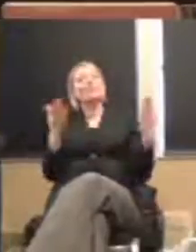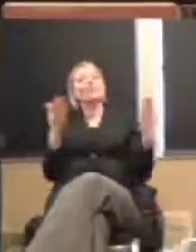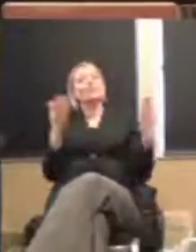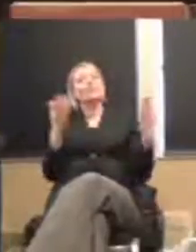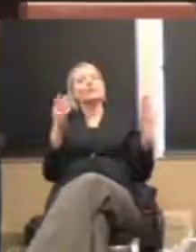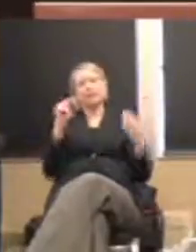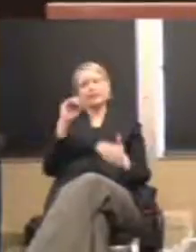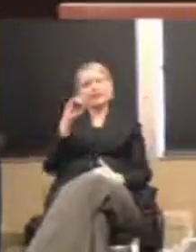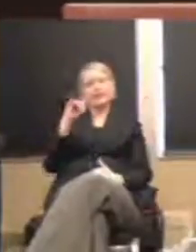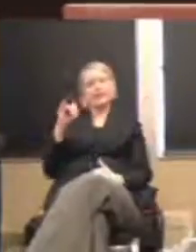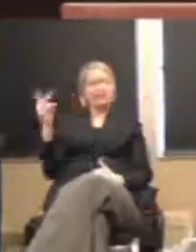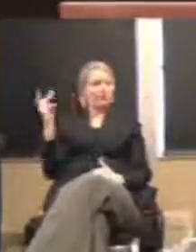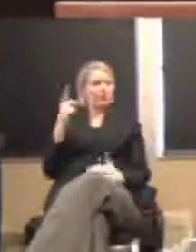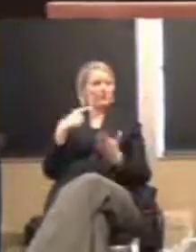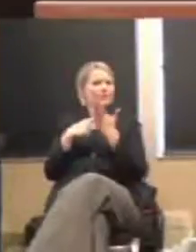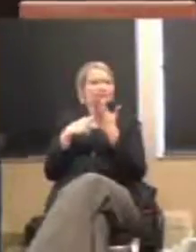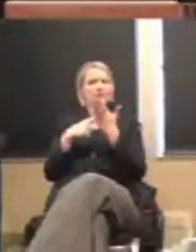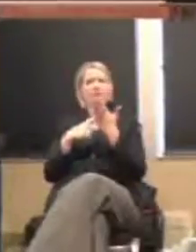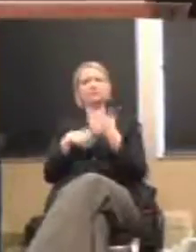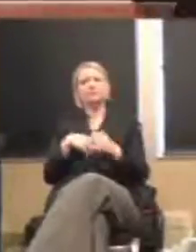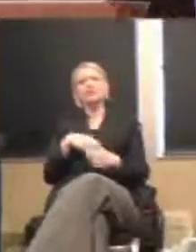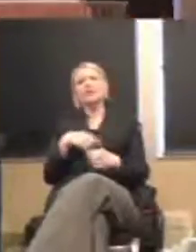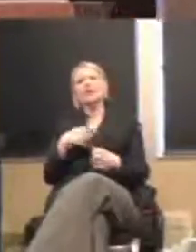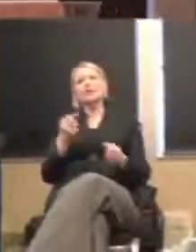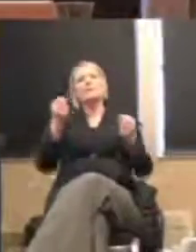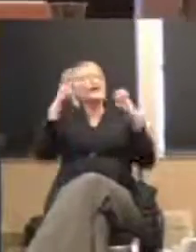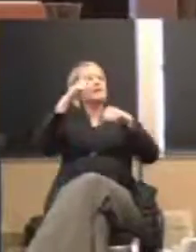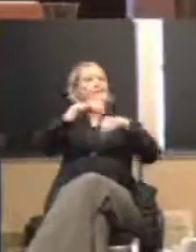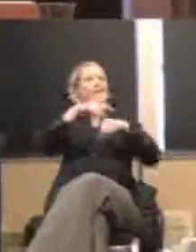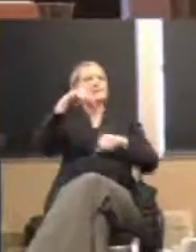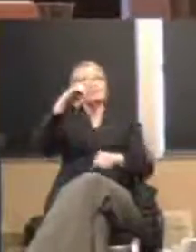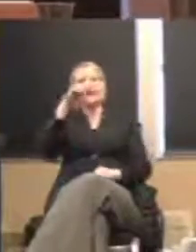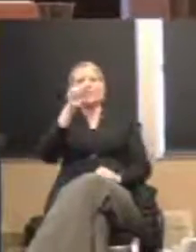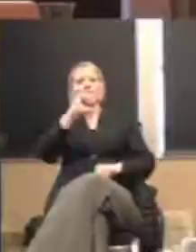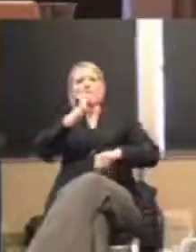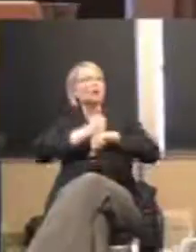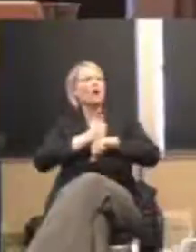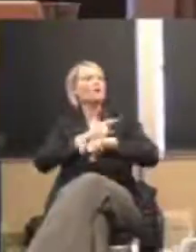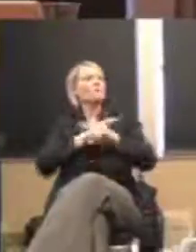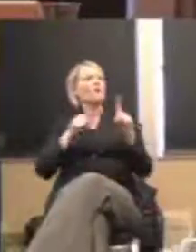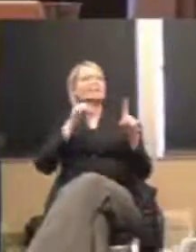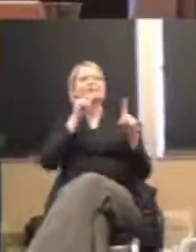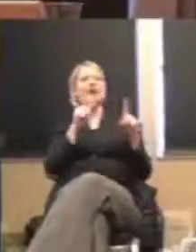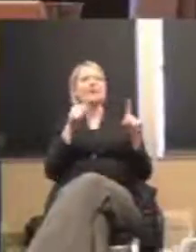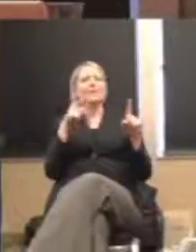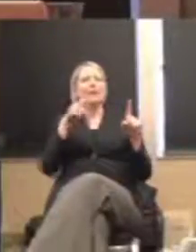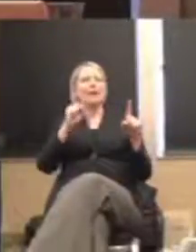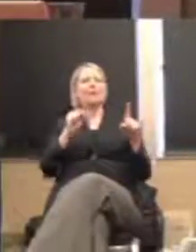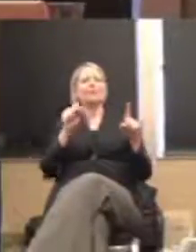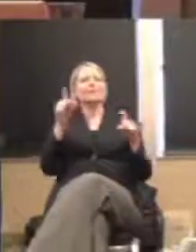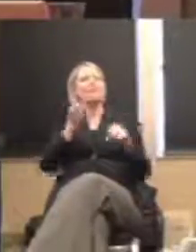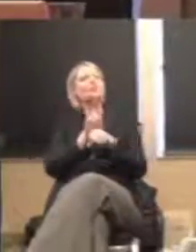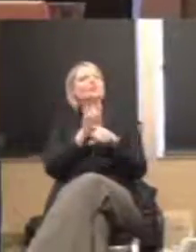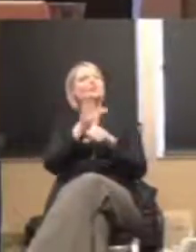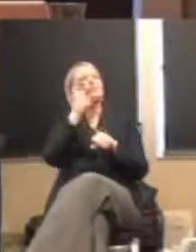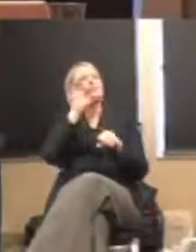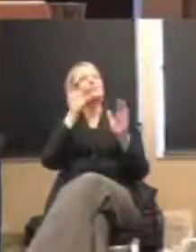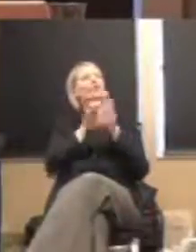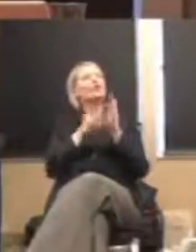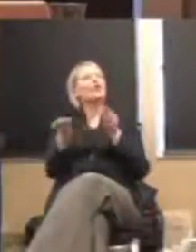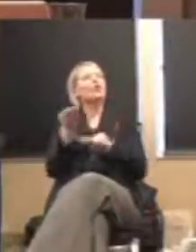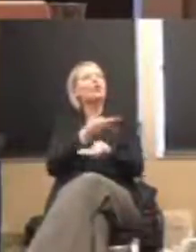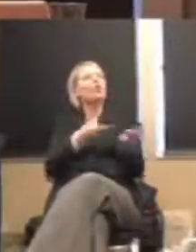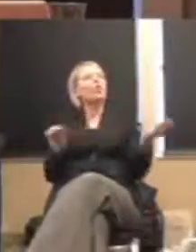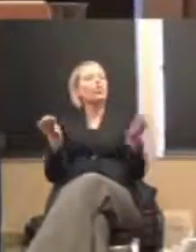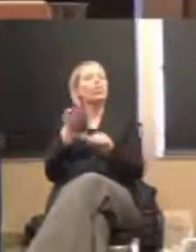talk about is a lot of times PECS has been put in place and it's not PECS. It's just use of pictures that we're going to pass back and forth.